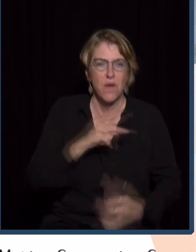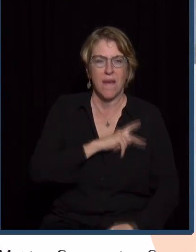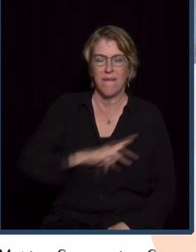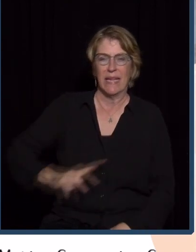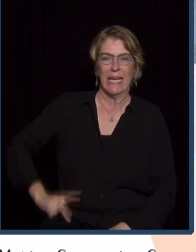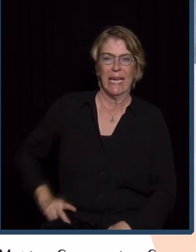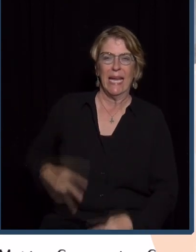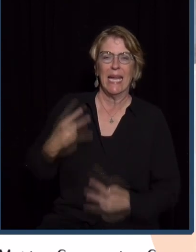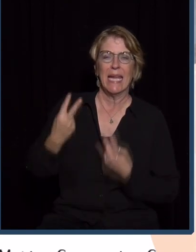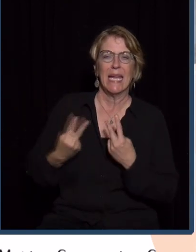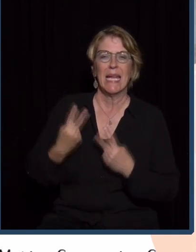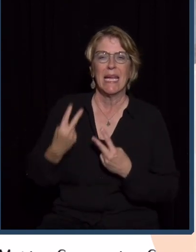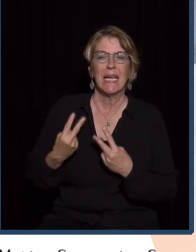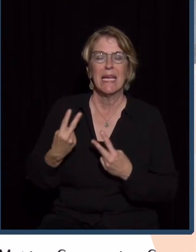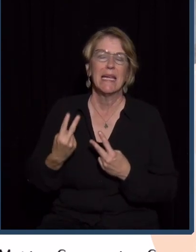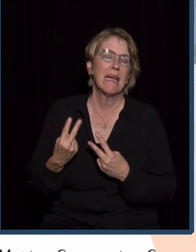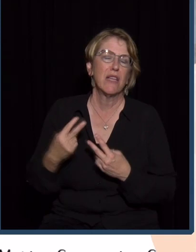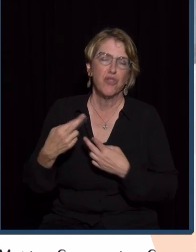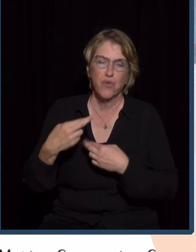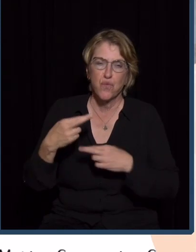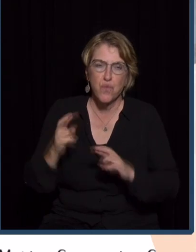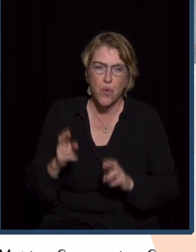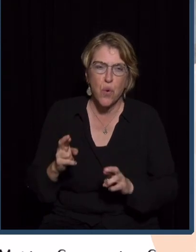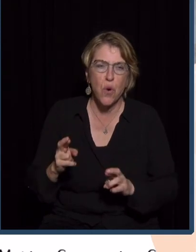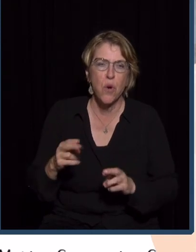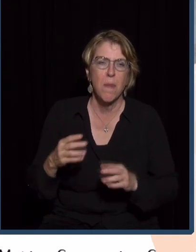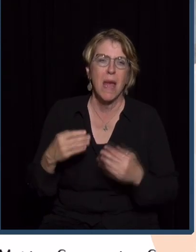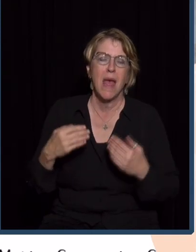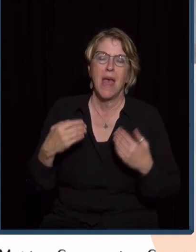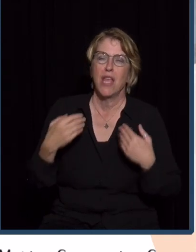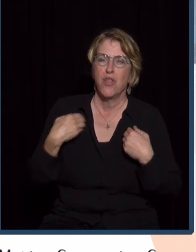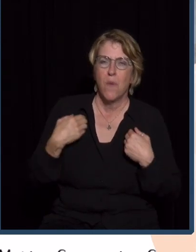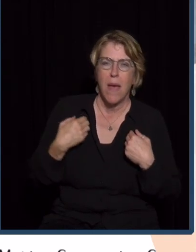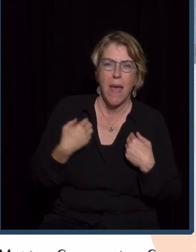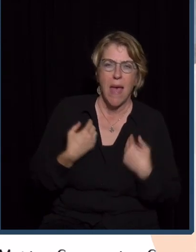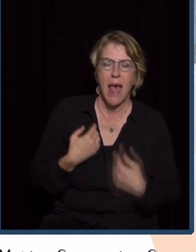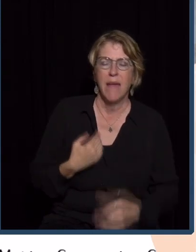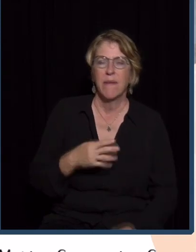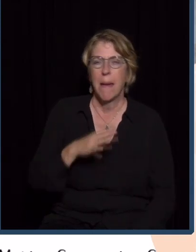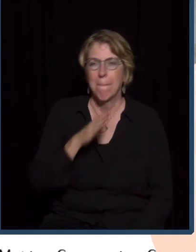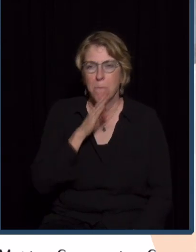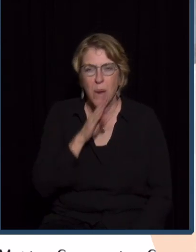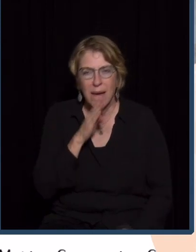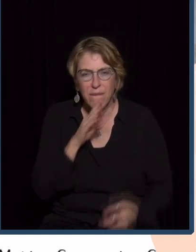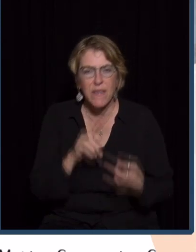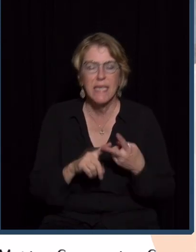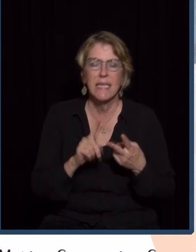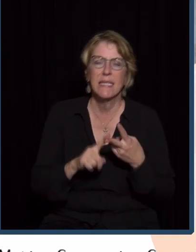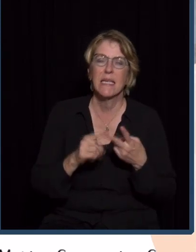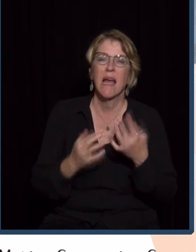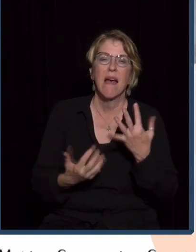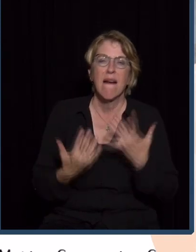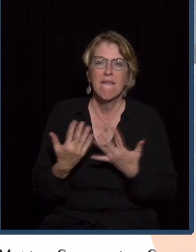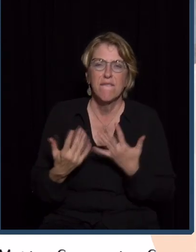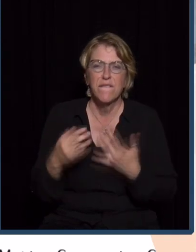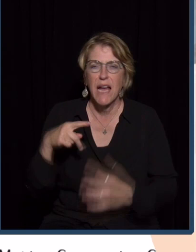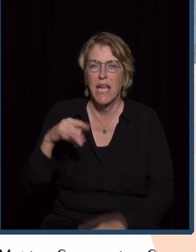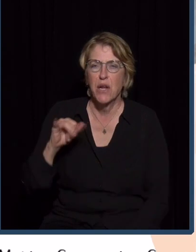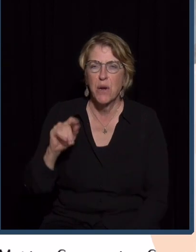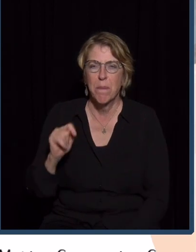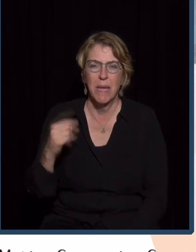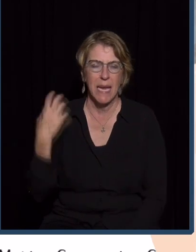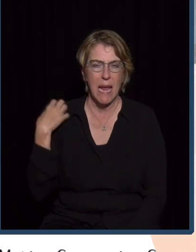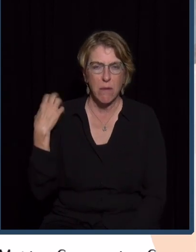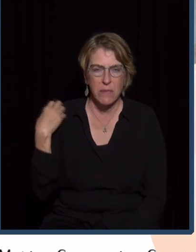the Europe meets Oregon inspired rustic continental breakfast and the gorgeous outdoor fire pits and inviting courtyard.